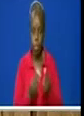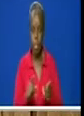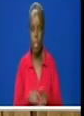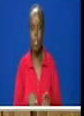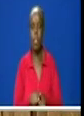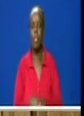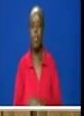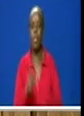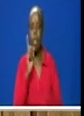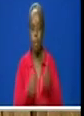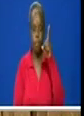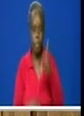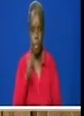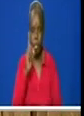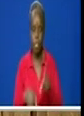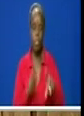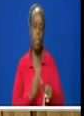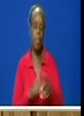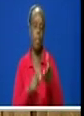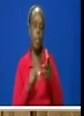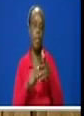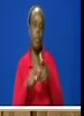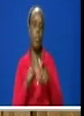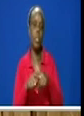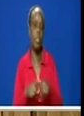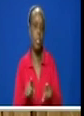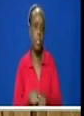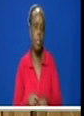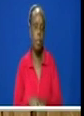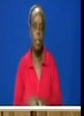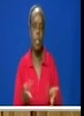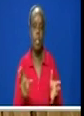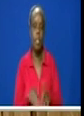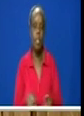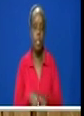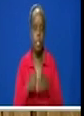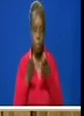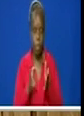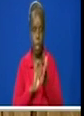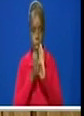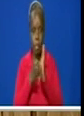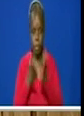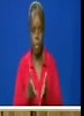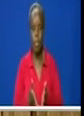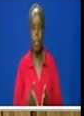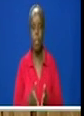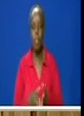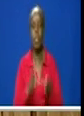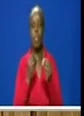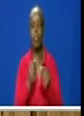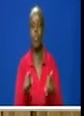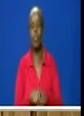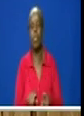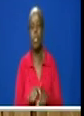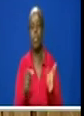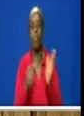this variation when I'm counting volume. Okay. So in our case here, there's a solution to that problem. We have